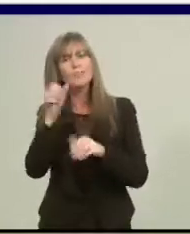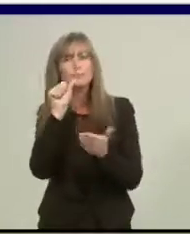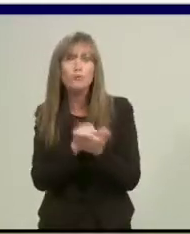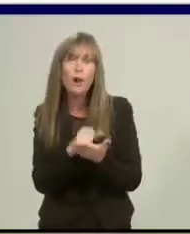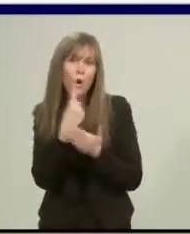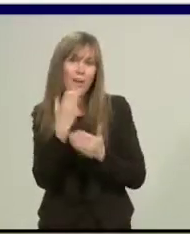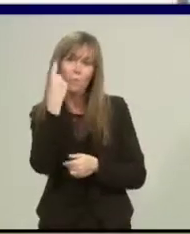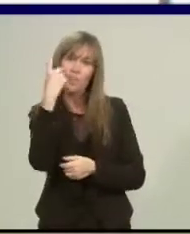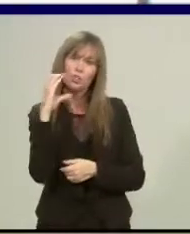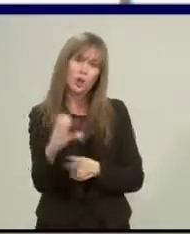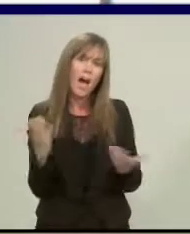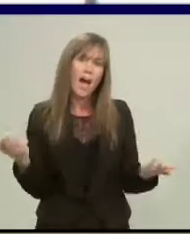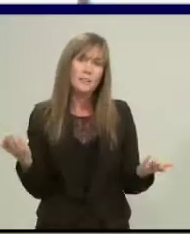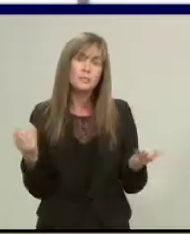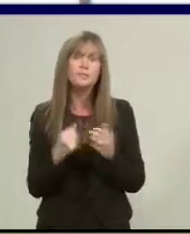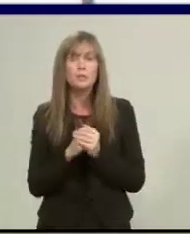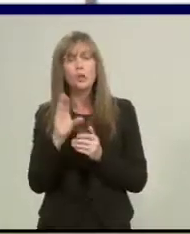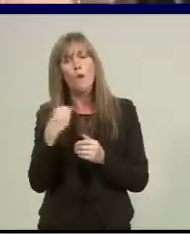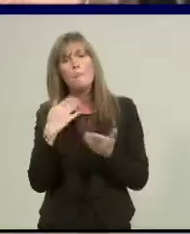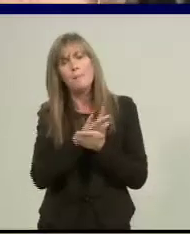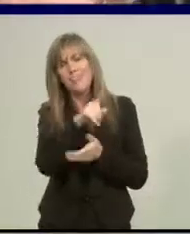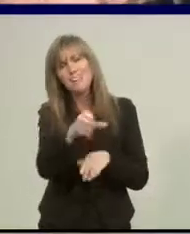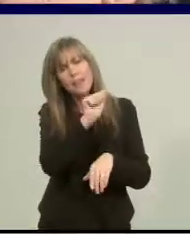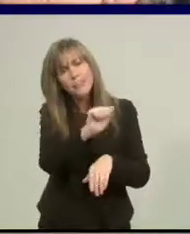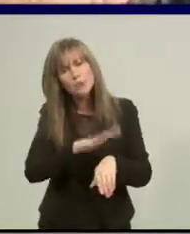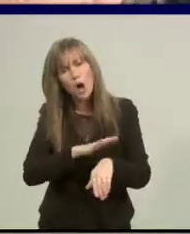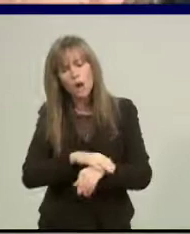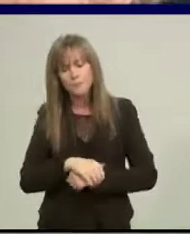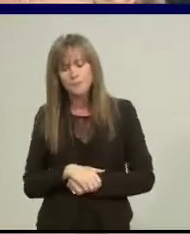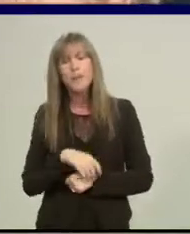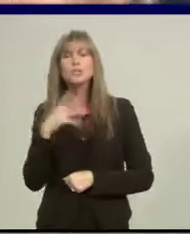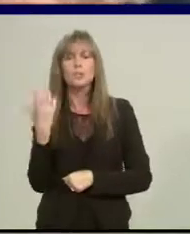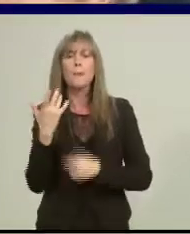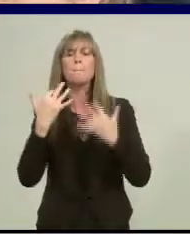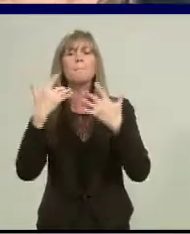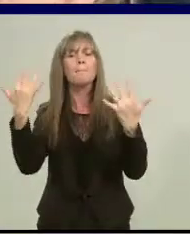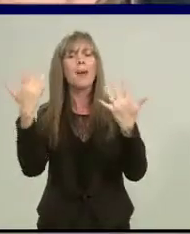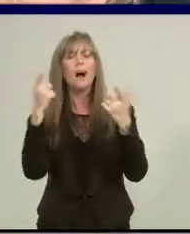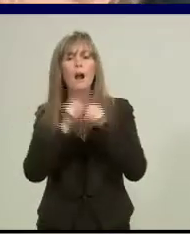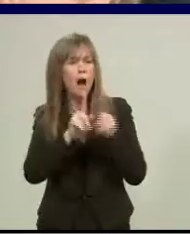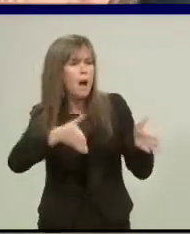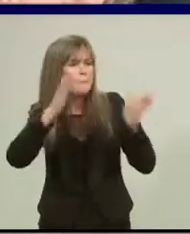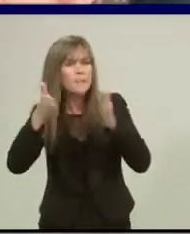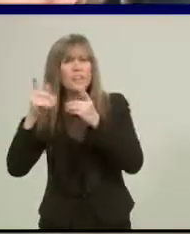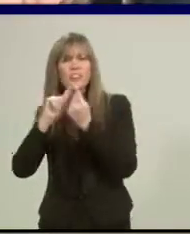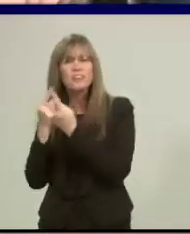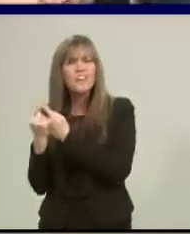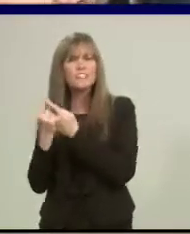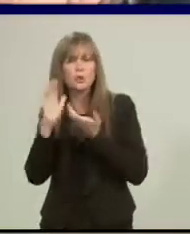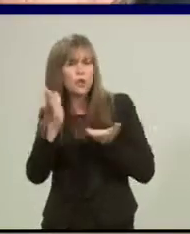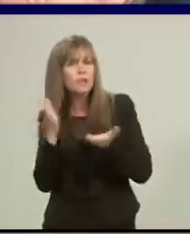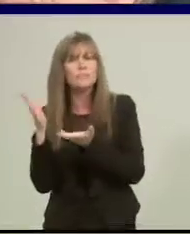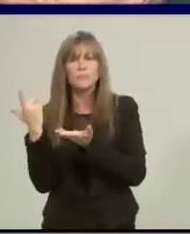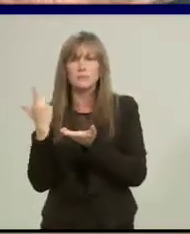don't they? So I'm happy if they take the time. No, just getting the public amenities going as quick as they